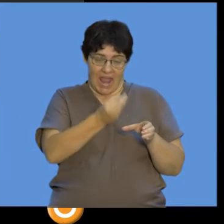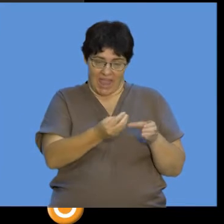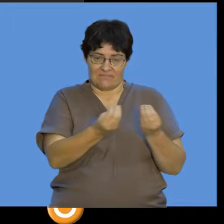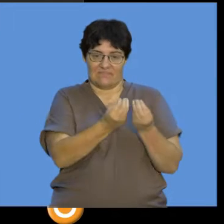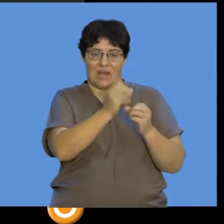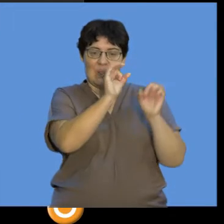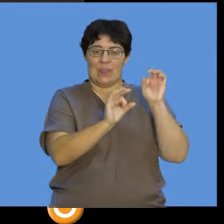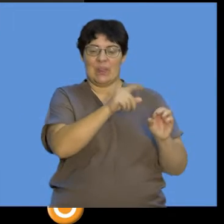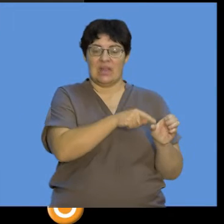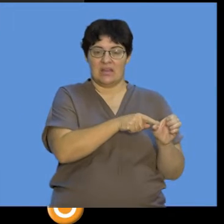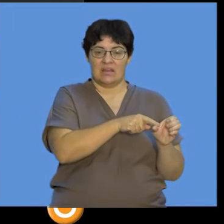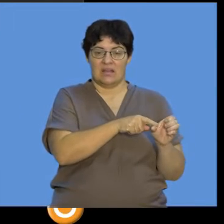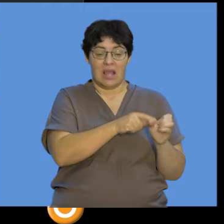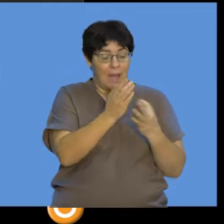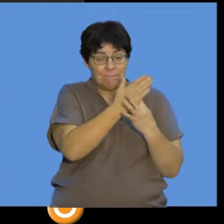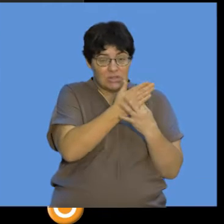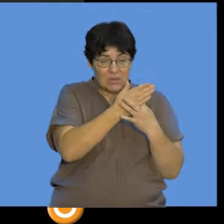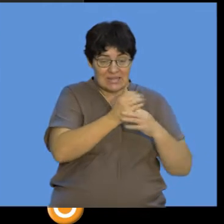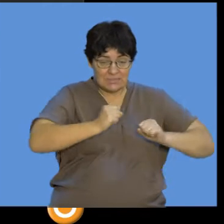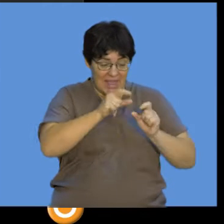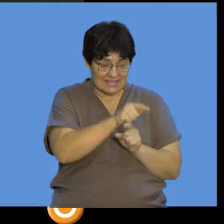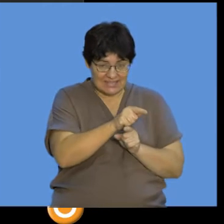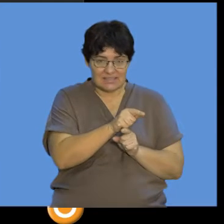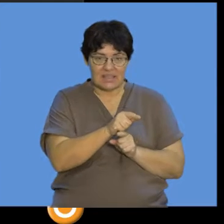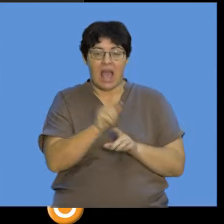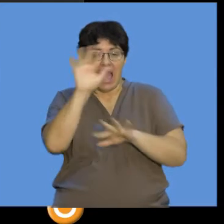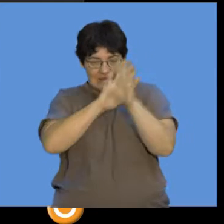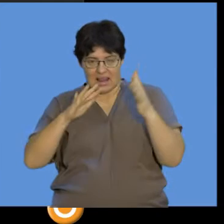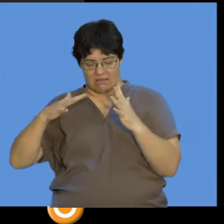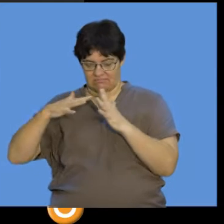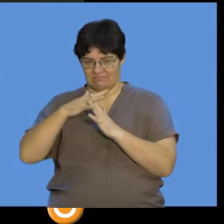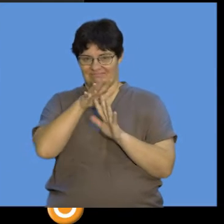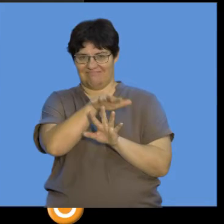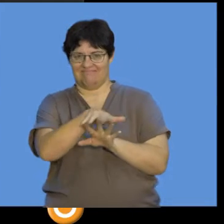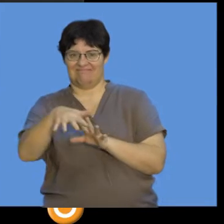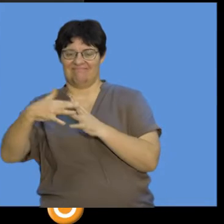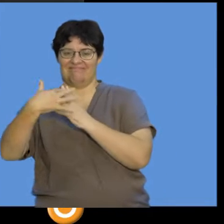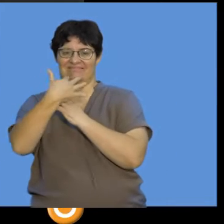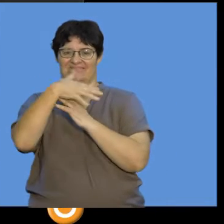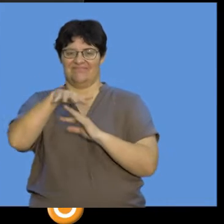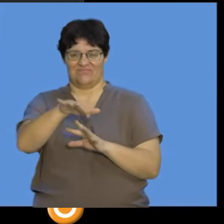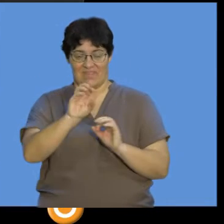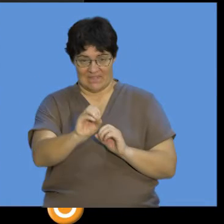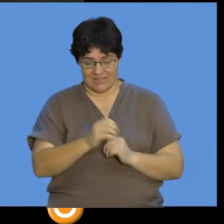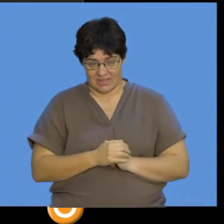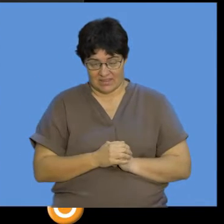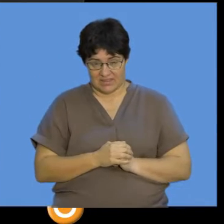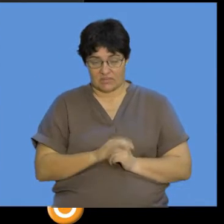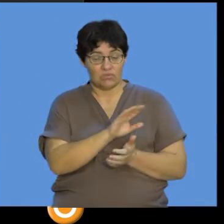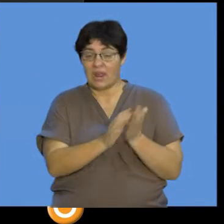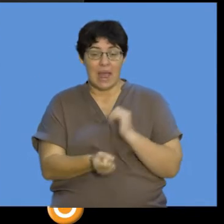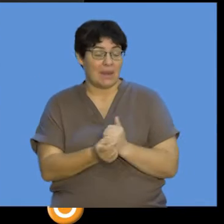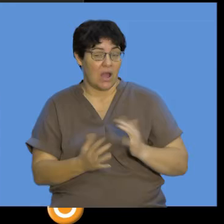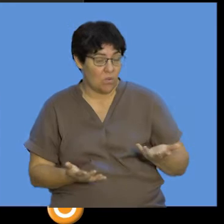water molecules, these particles can actually move from one point to another, okay? And for that to happen, it means the